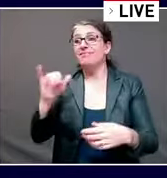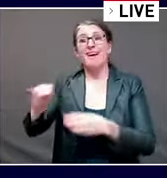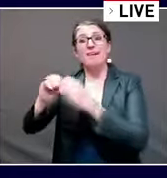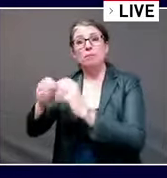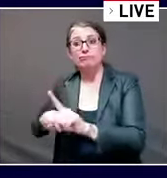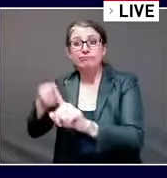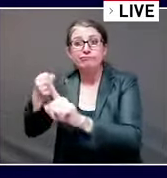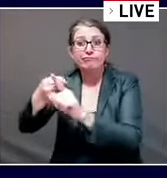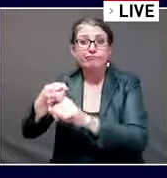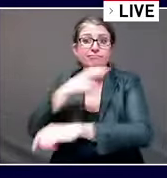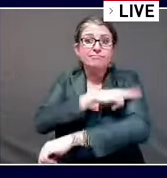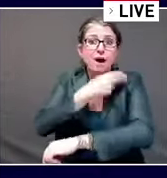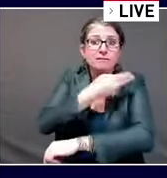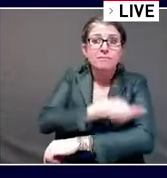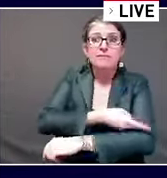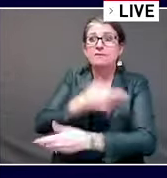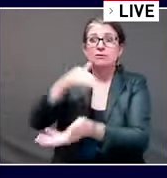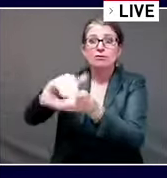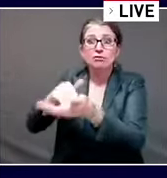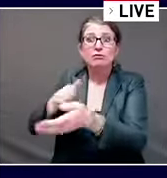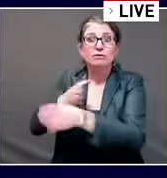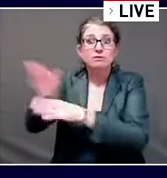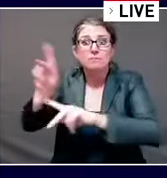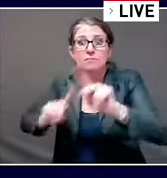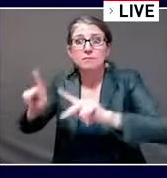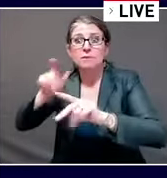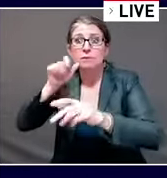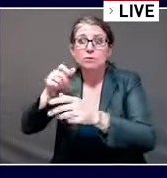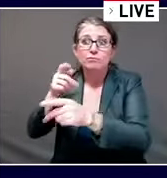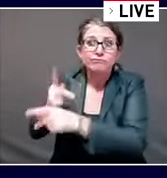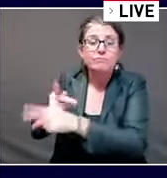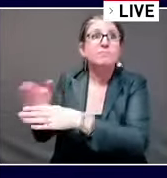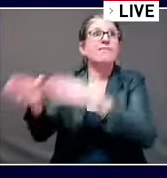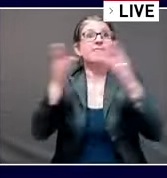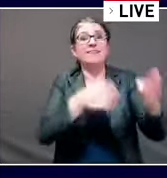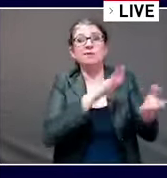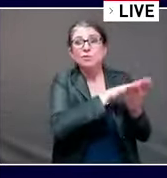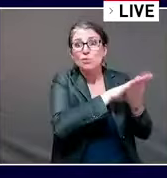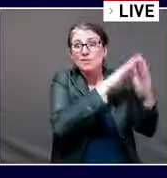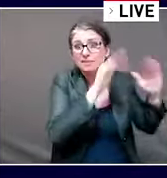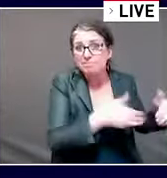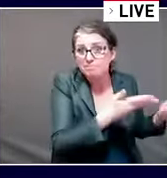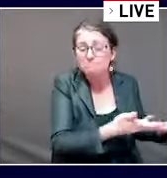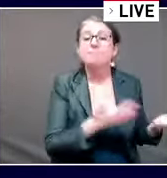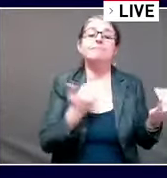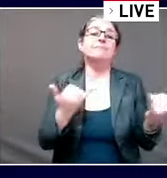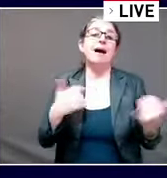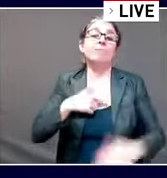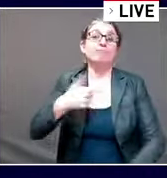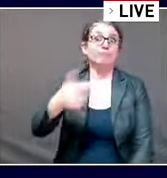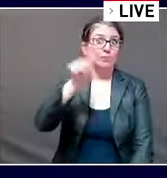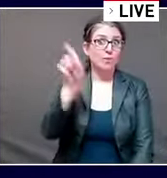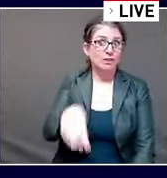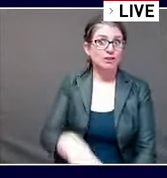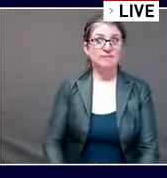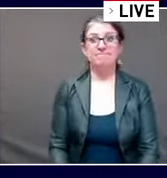front. So with that, I'm going to turn things over to our colleagues in the media and ask Joe Lawler for the first question for today.